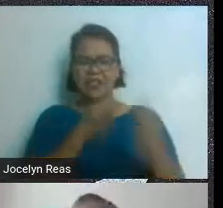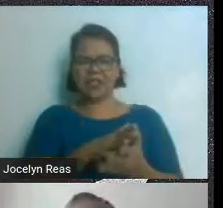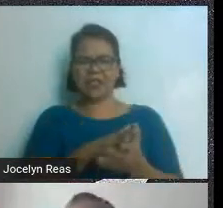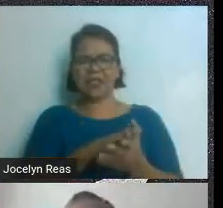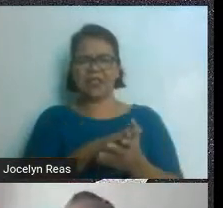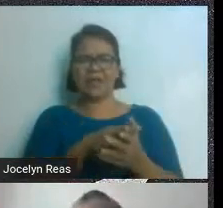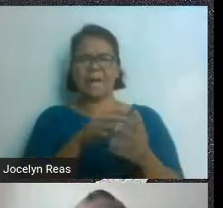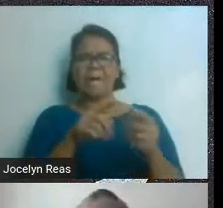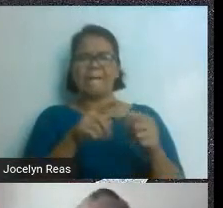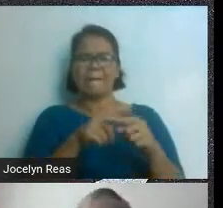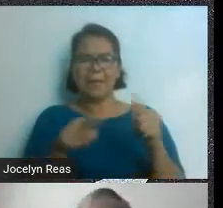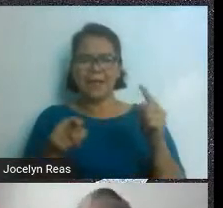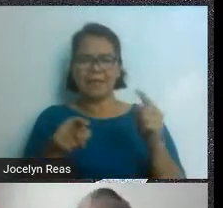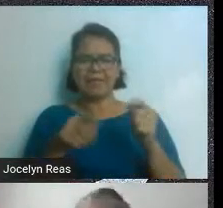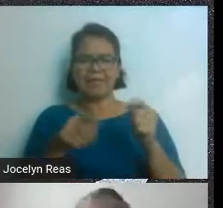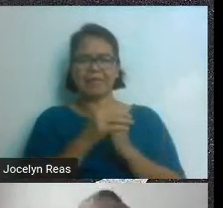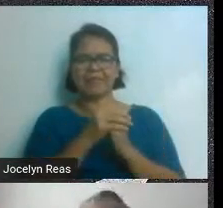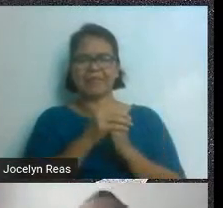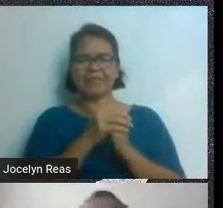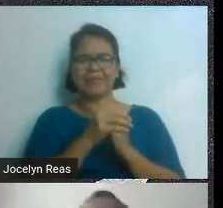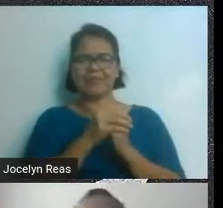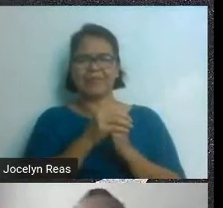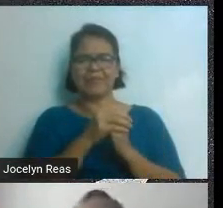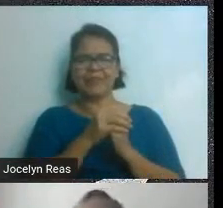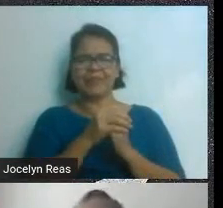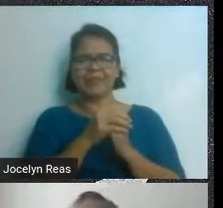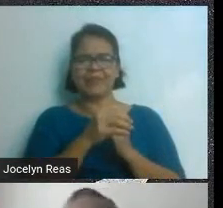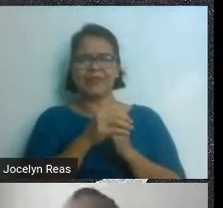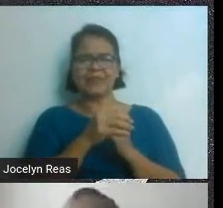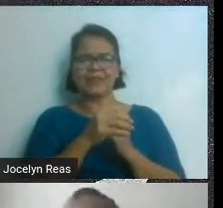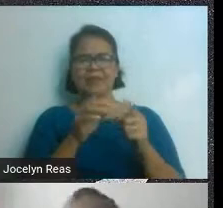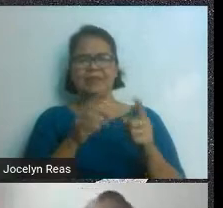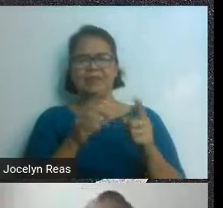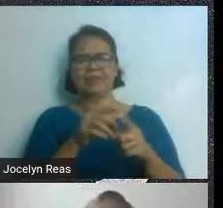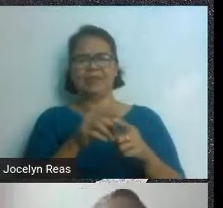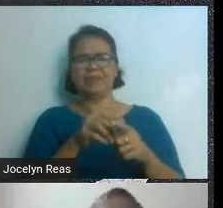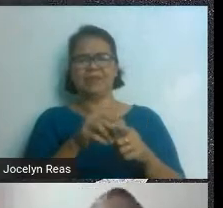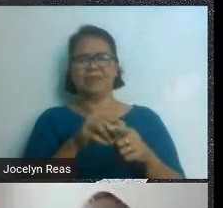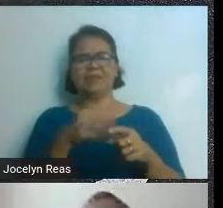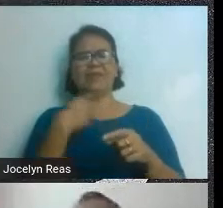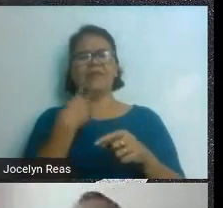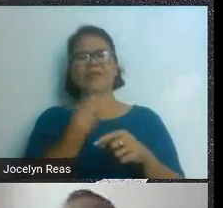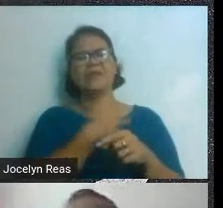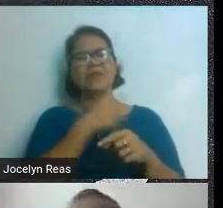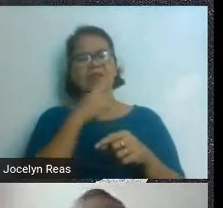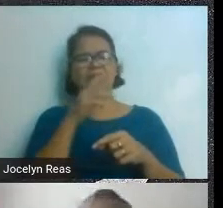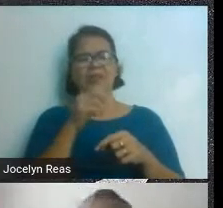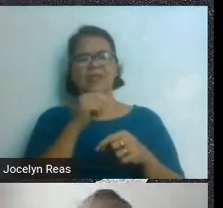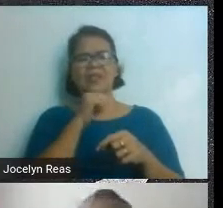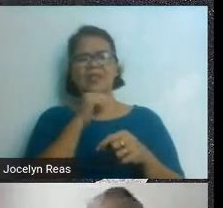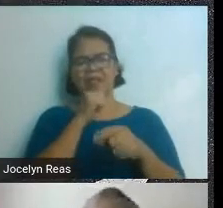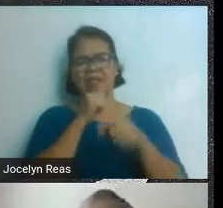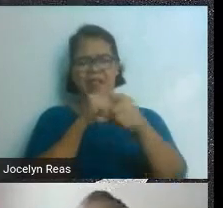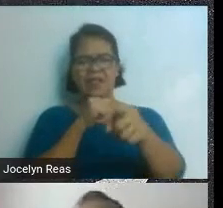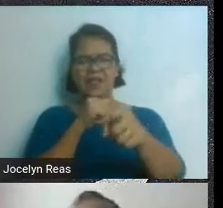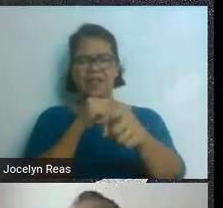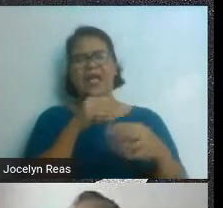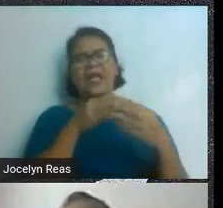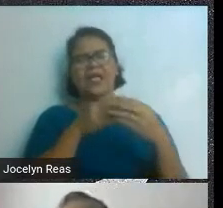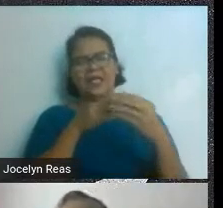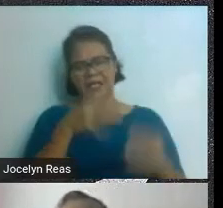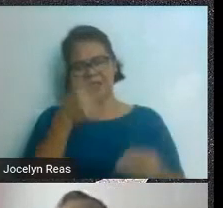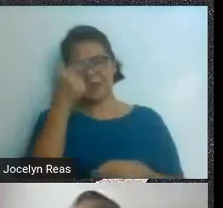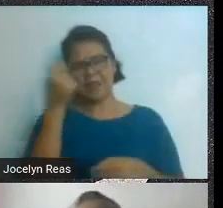aking pagbabasa, when I was on my way to this job, nag-aral tayo, master's, PhD, I was reading the literature